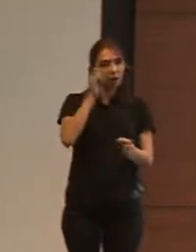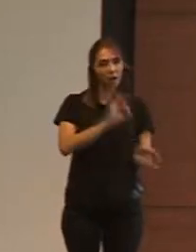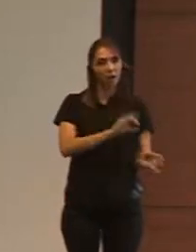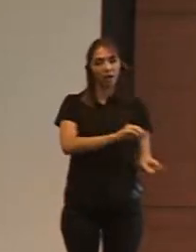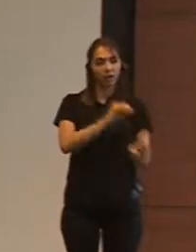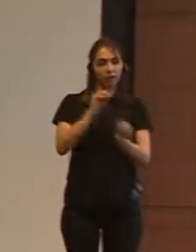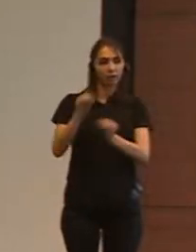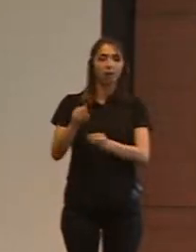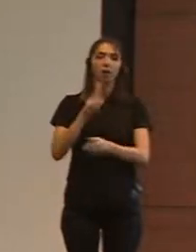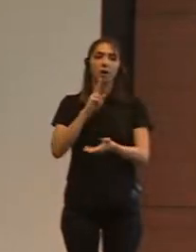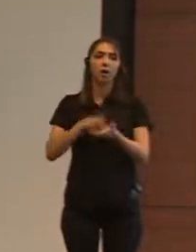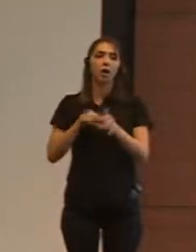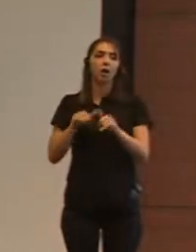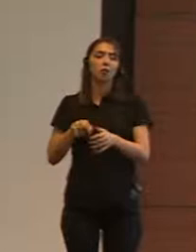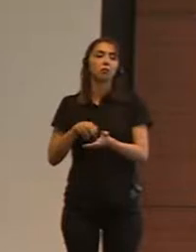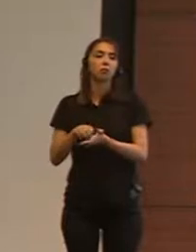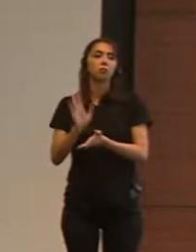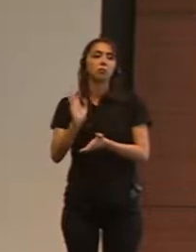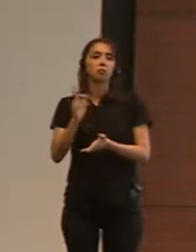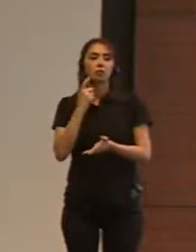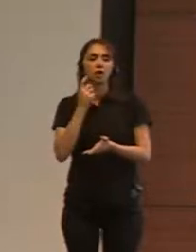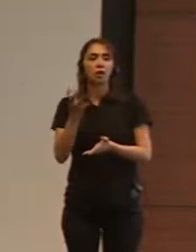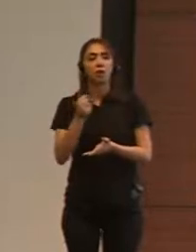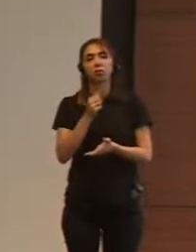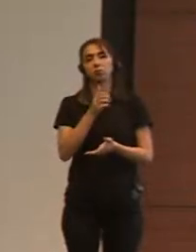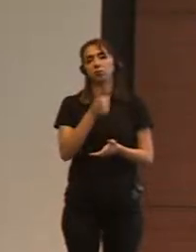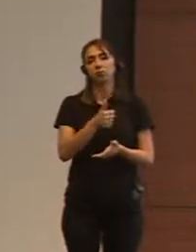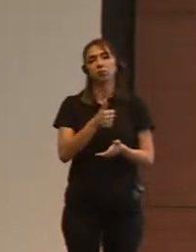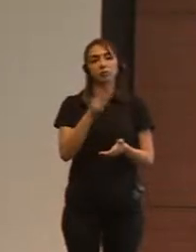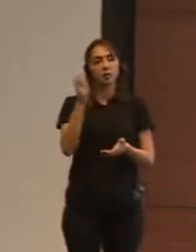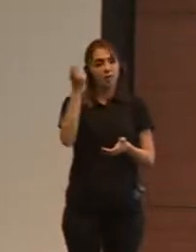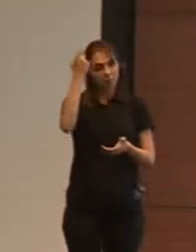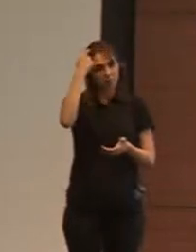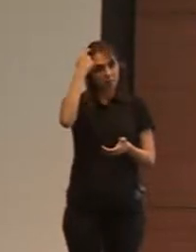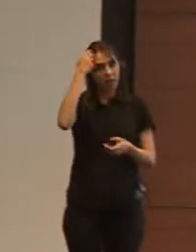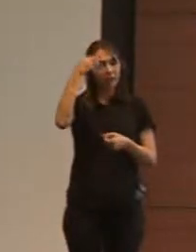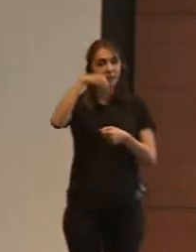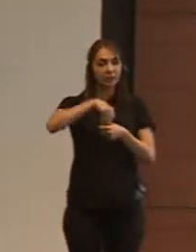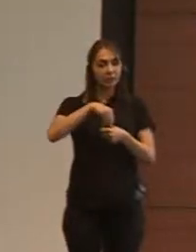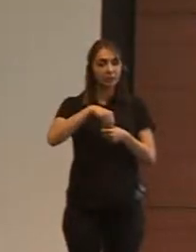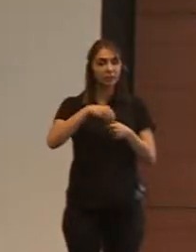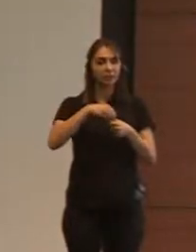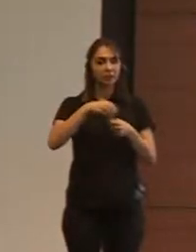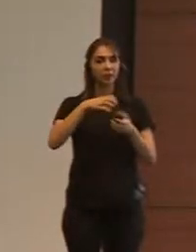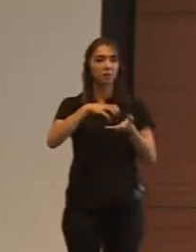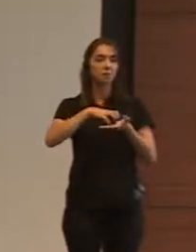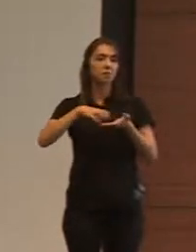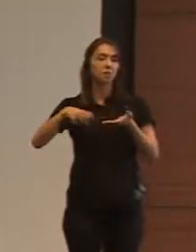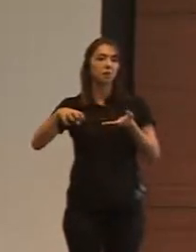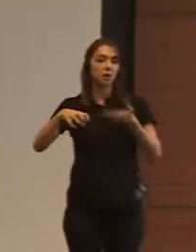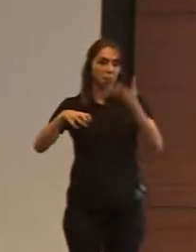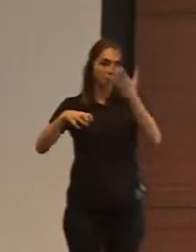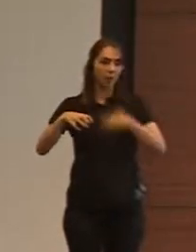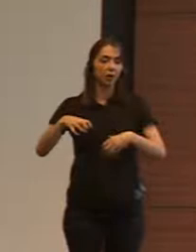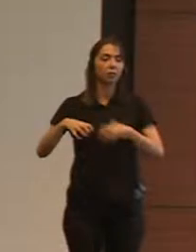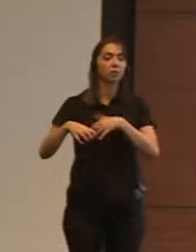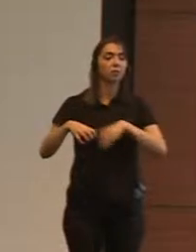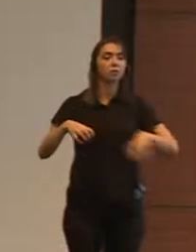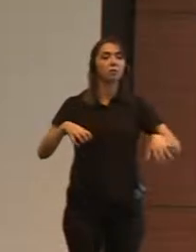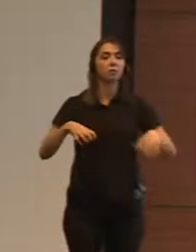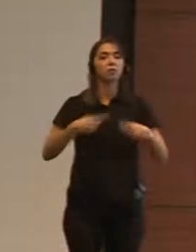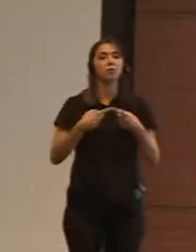so the the system gives the very same response that is 363 neurons would give